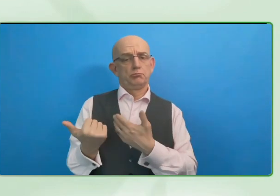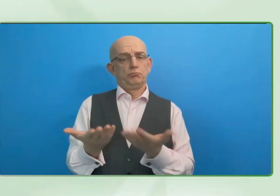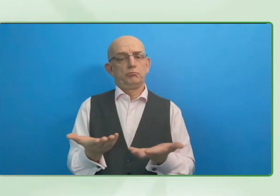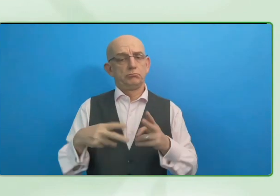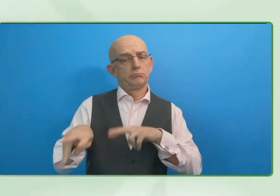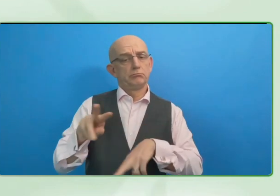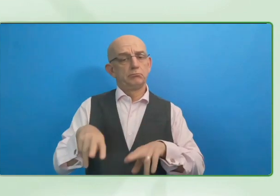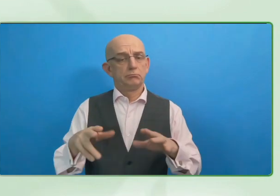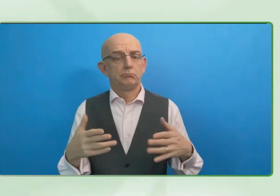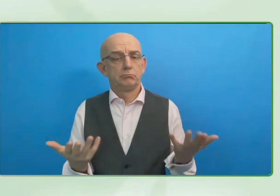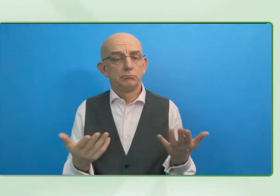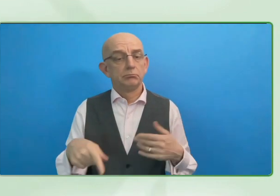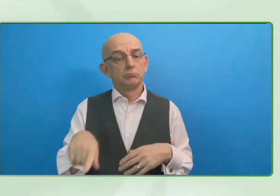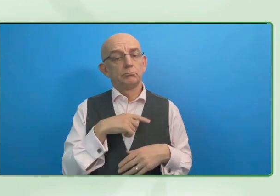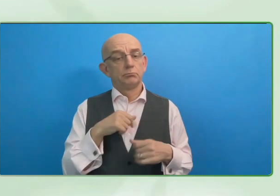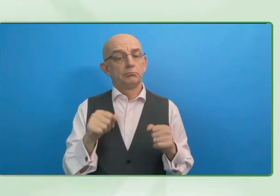that.